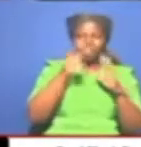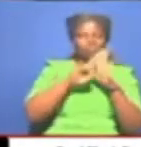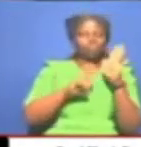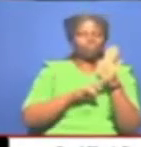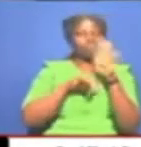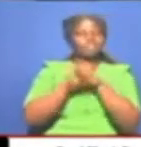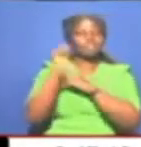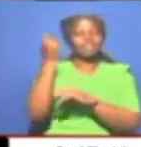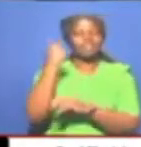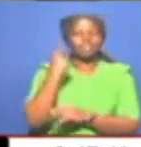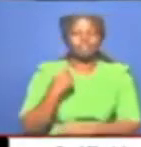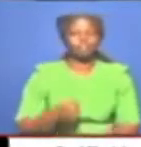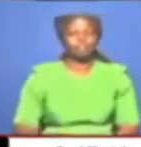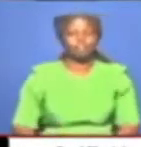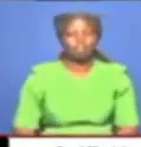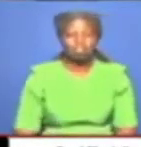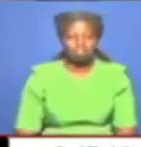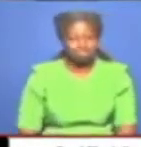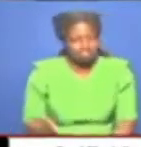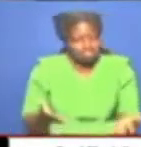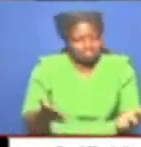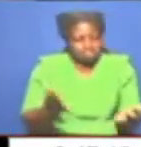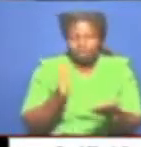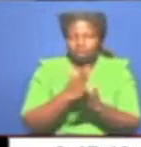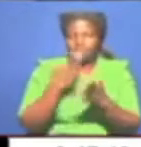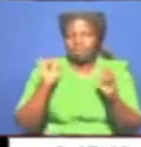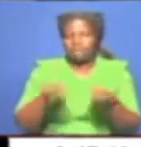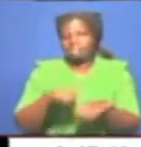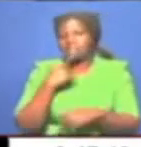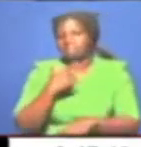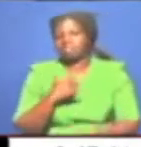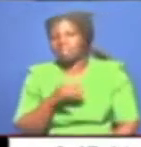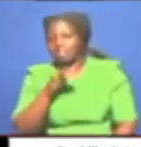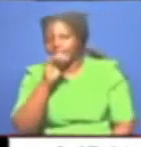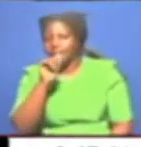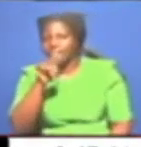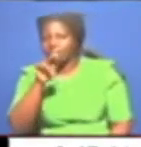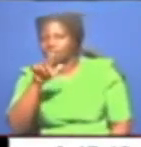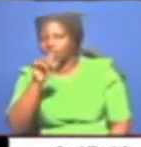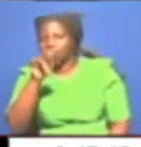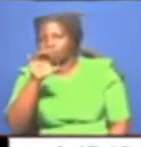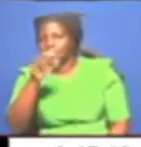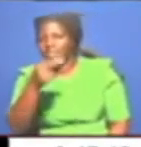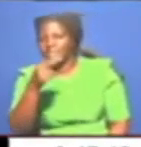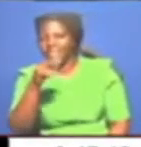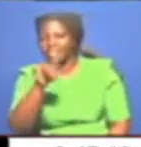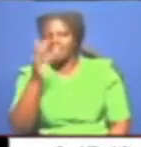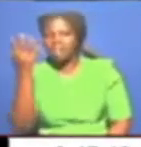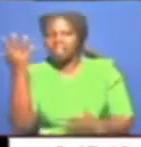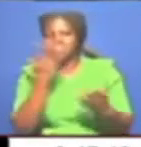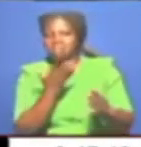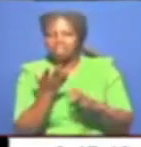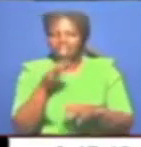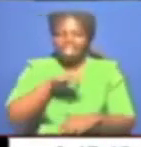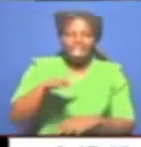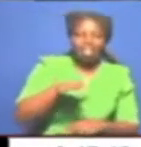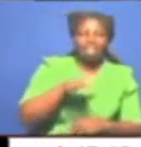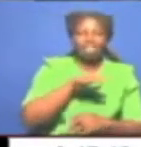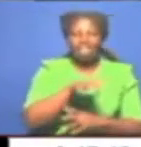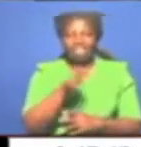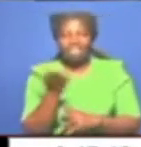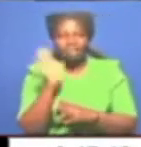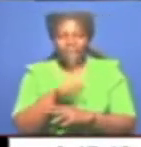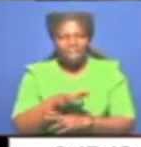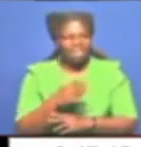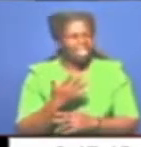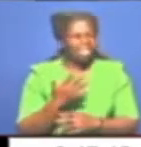Now, some might say, now, when Aluochier, if you're speaking this way, you probably brought reggae back into business. Reggae was a tough time.